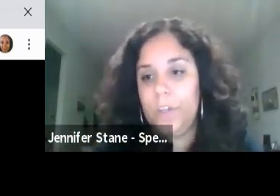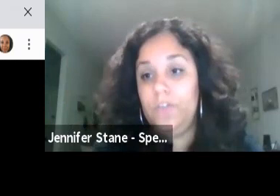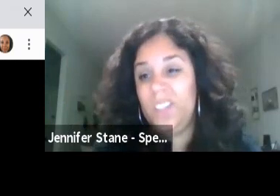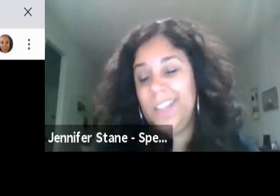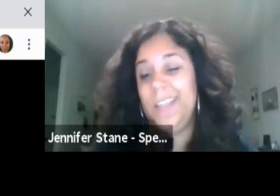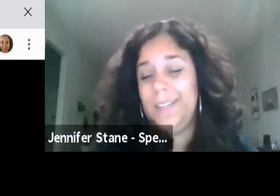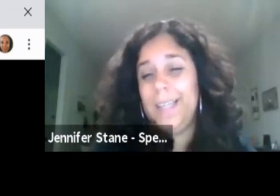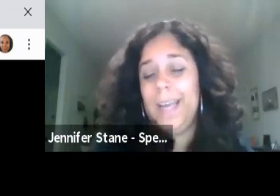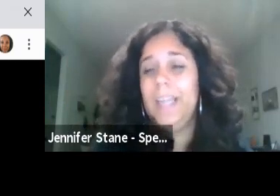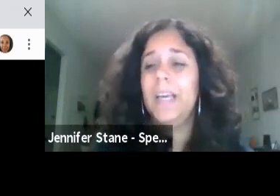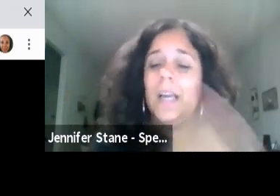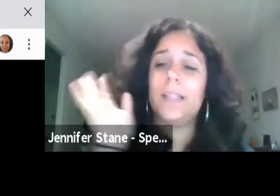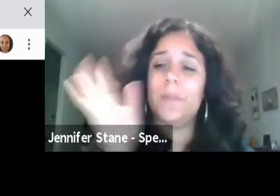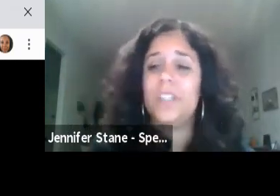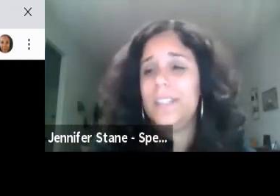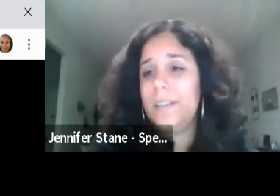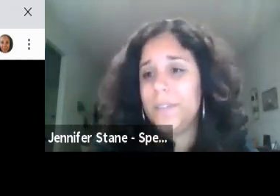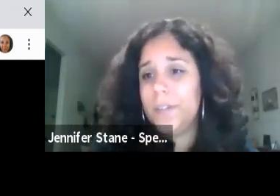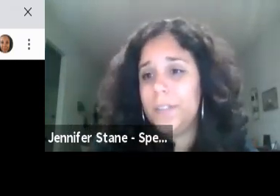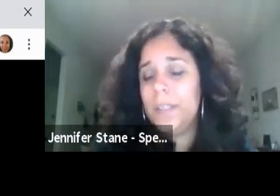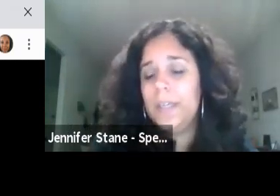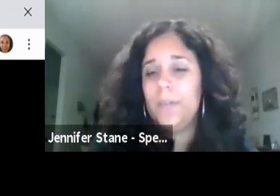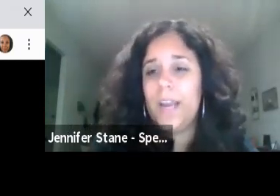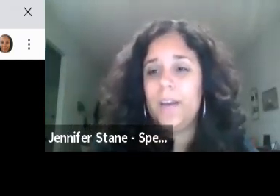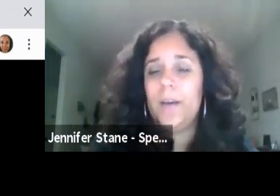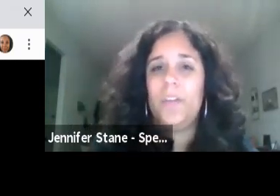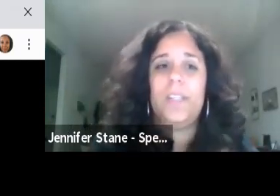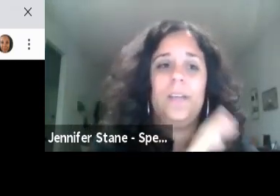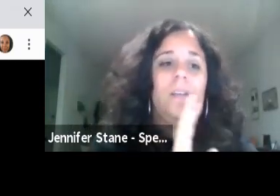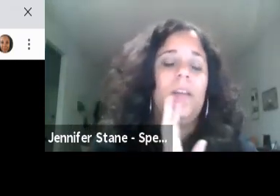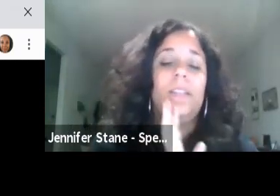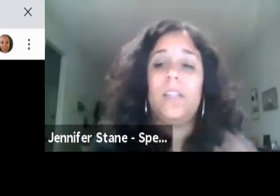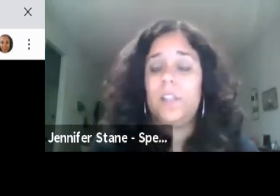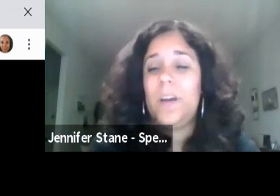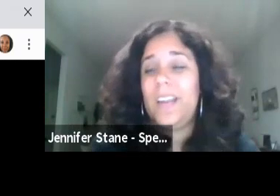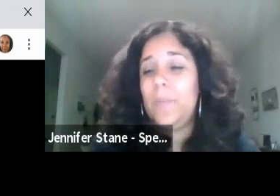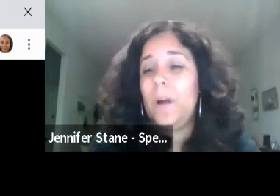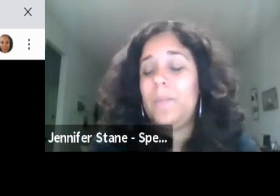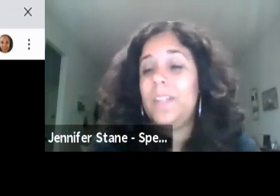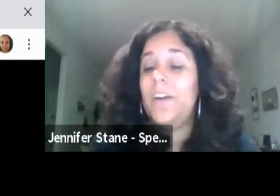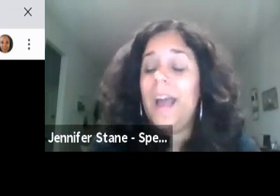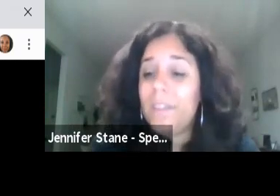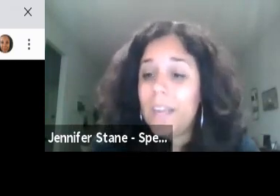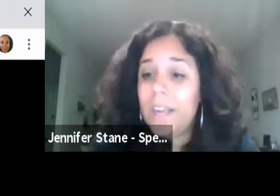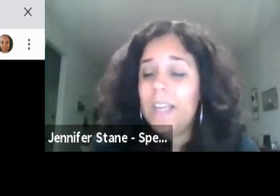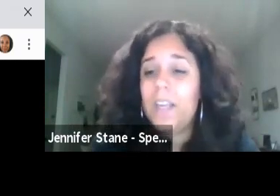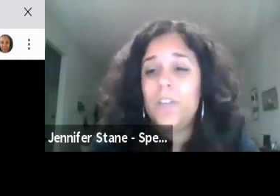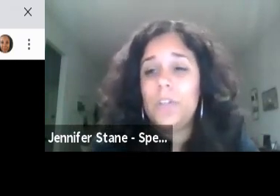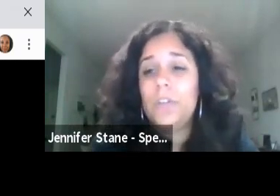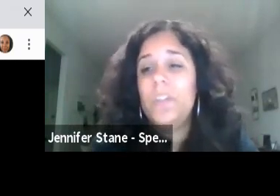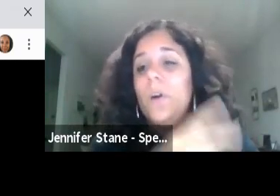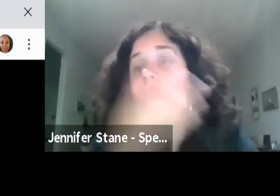in a room and you just see the dentist that day, a lot of times you get to see us first, right? You get to tell us about any problems that you're having,